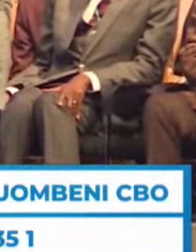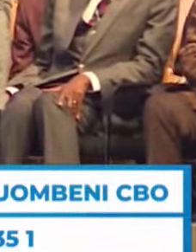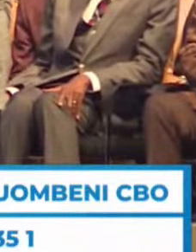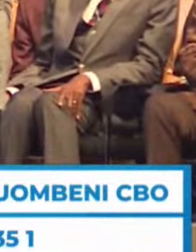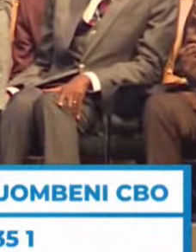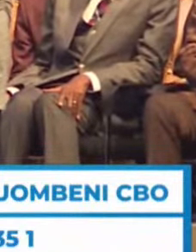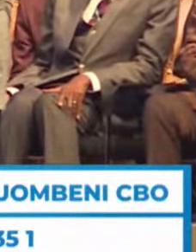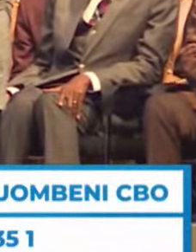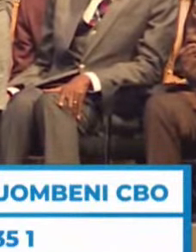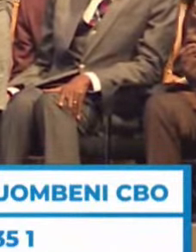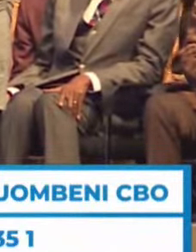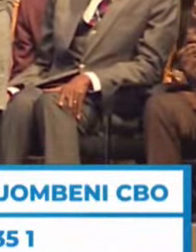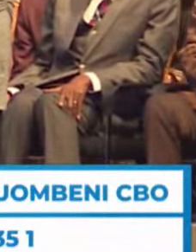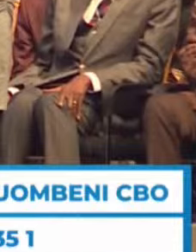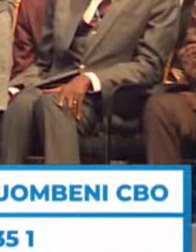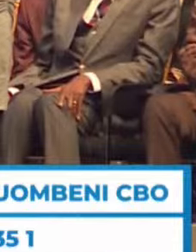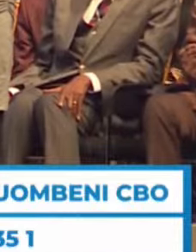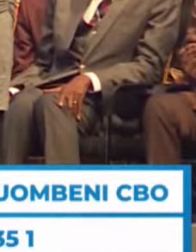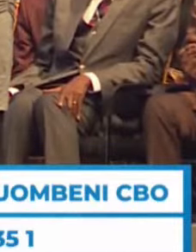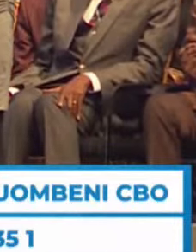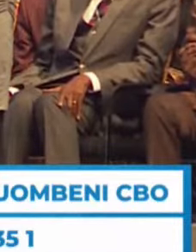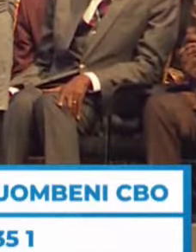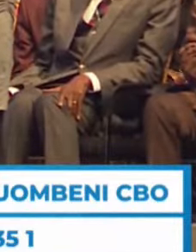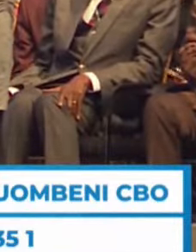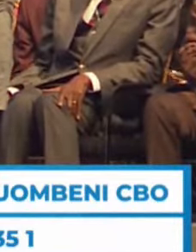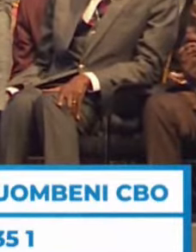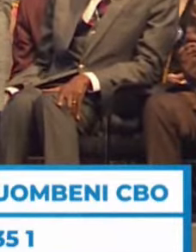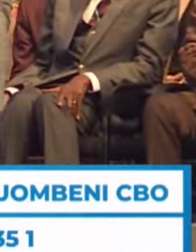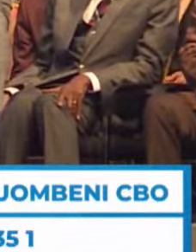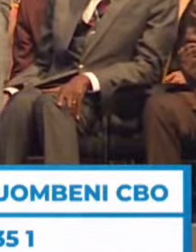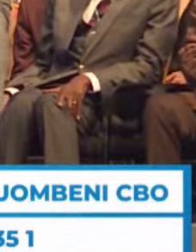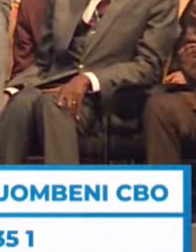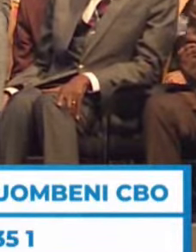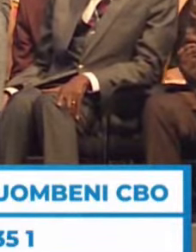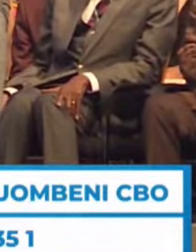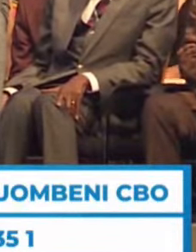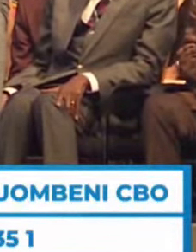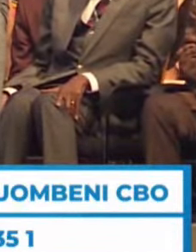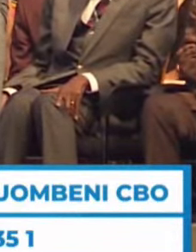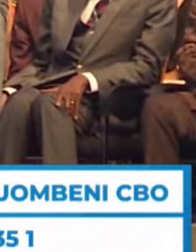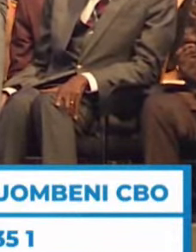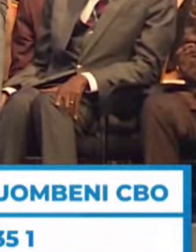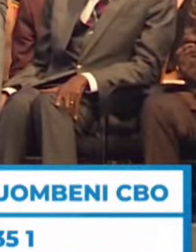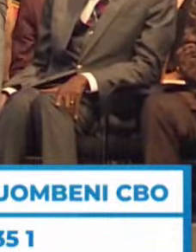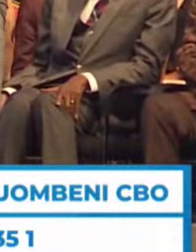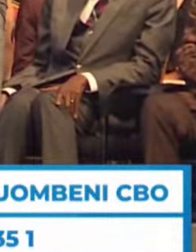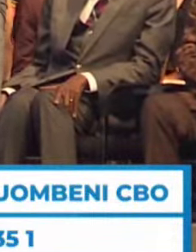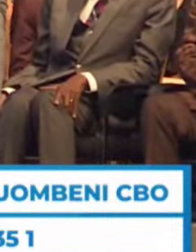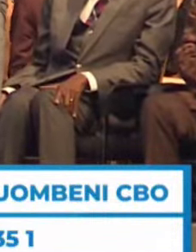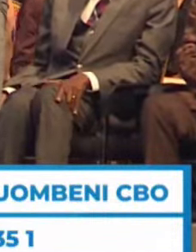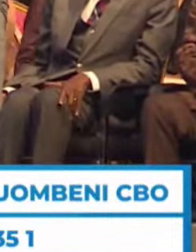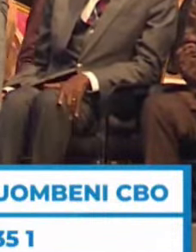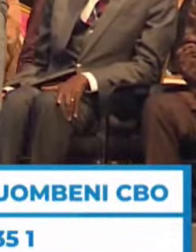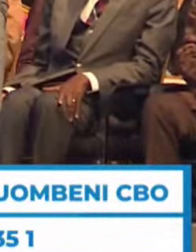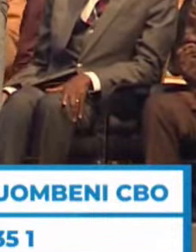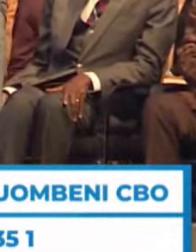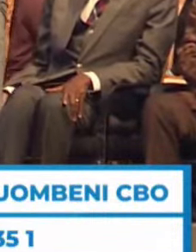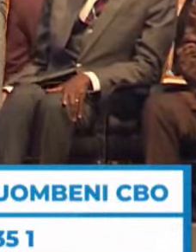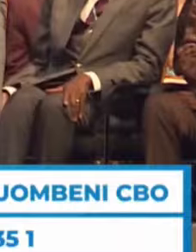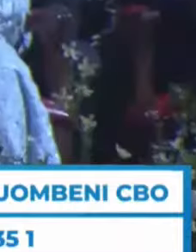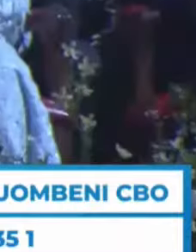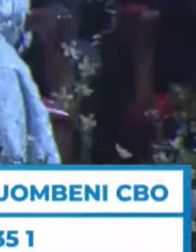Ben's church and a man in the service knew his brother worked for the government